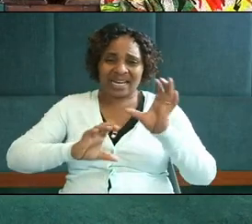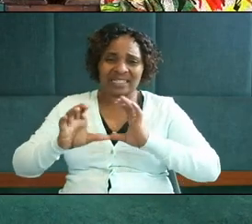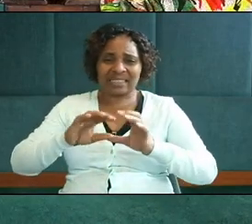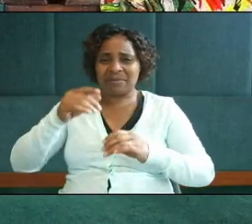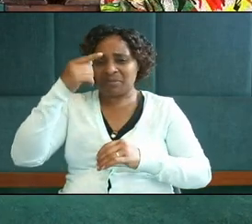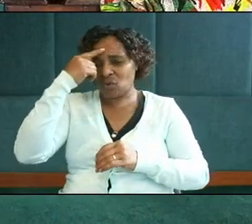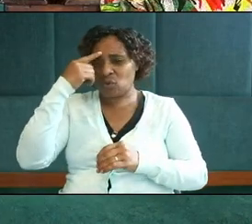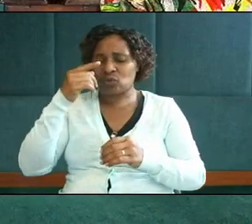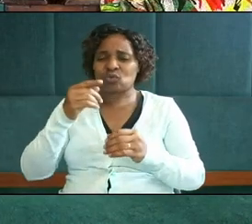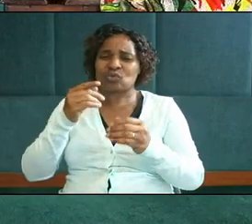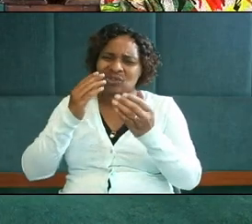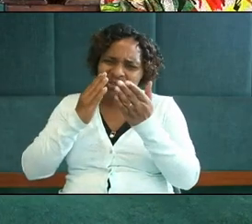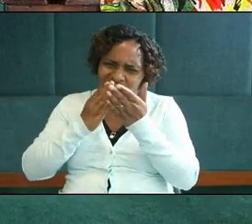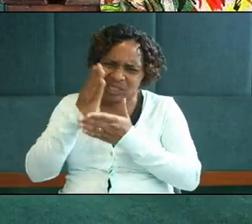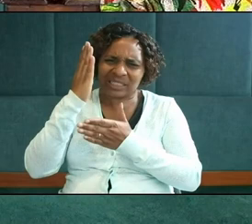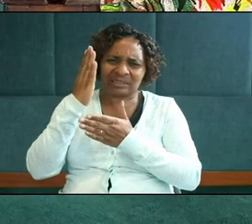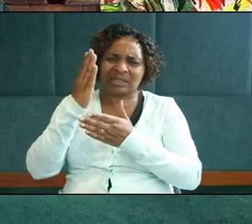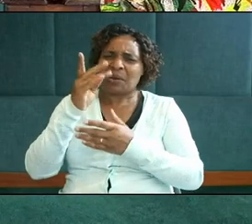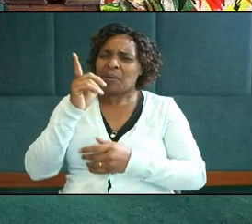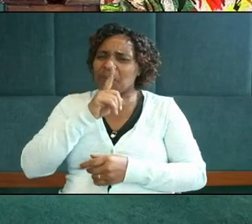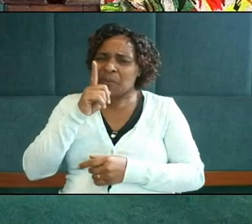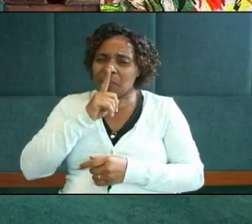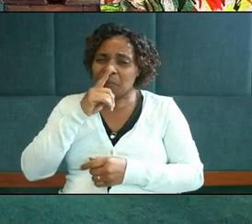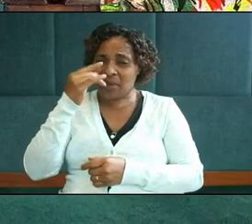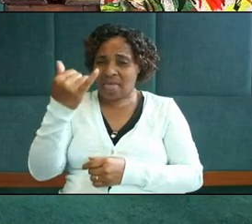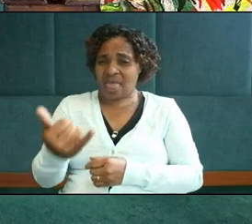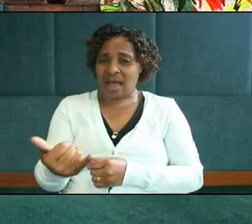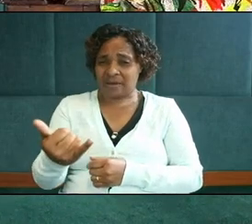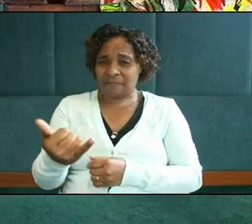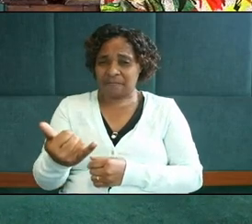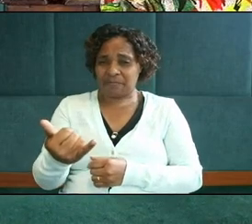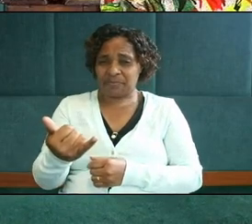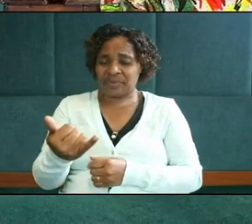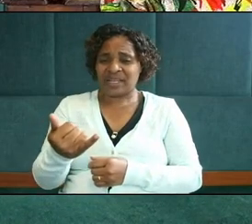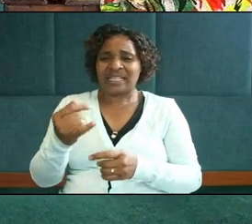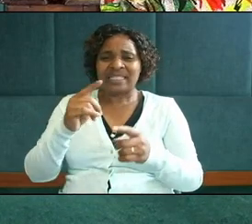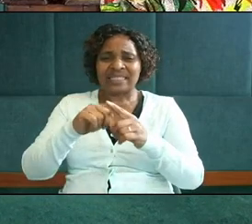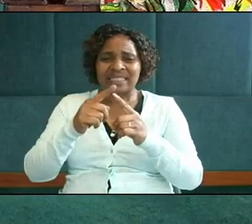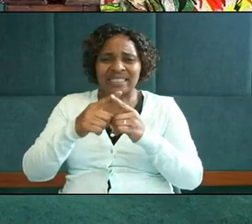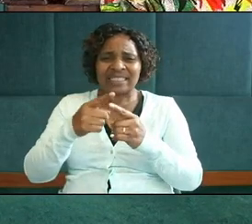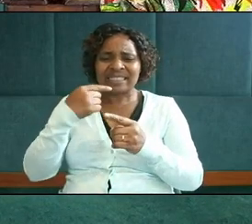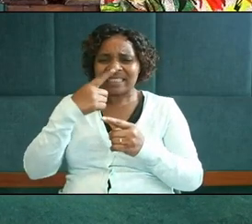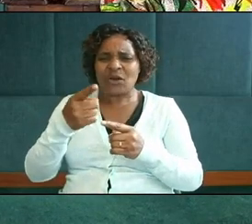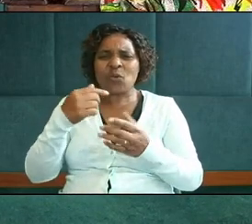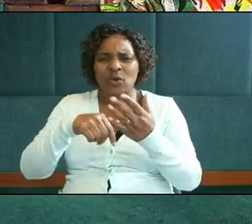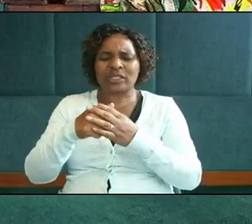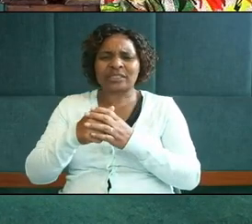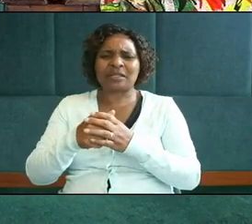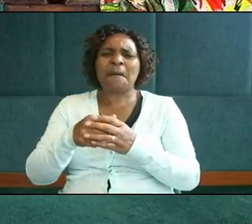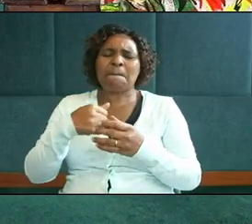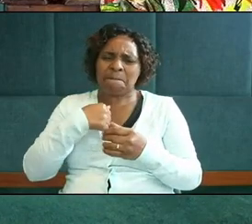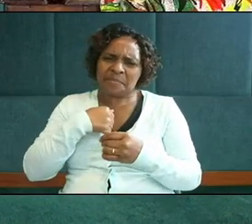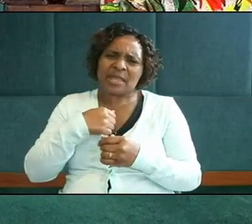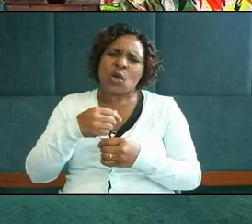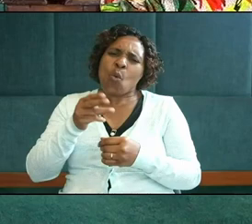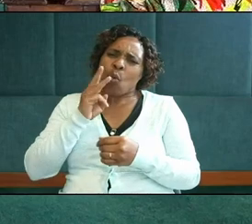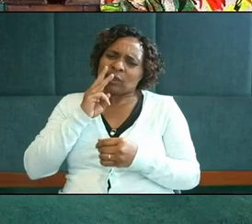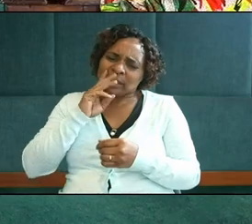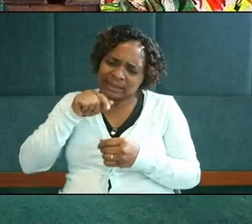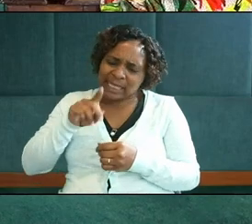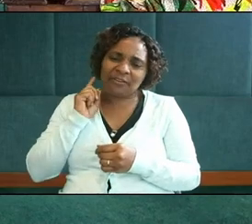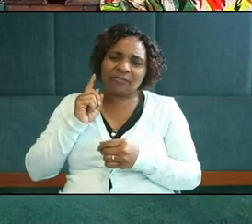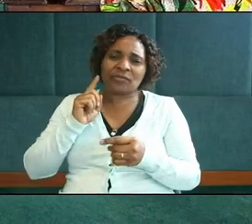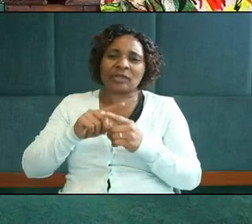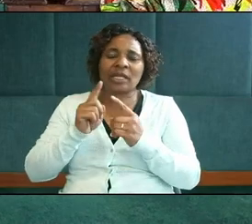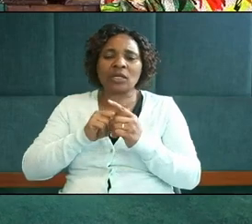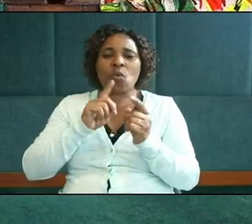of strict when I was young, but then they kind of let me see for myself or test the waters for myself. And then once I